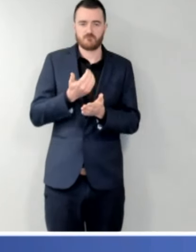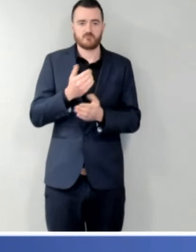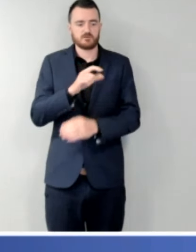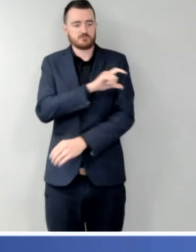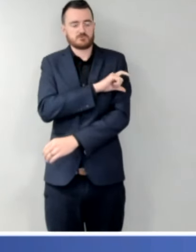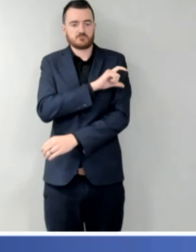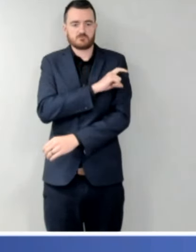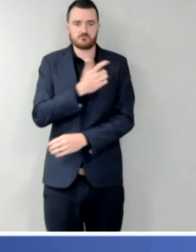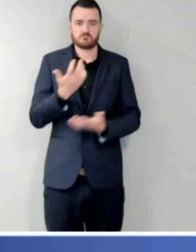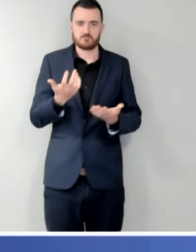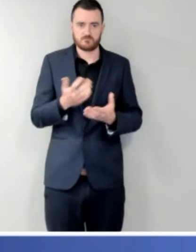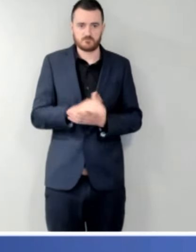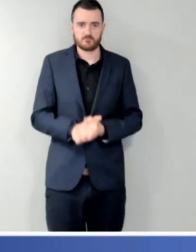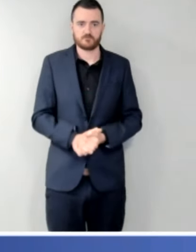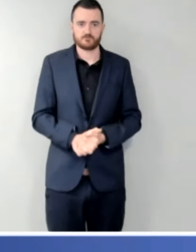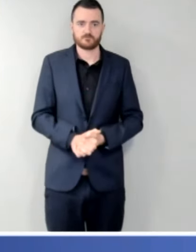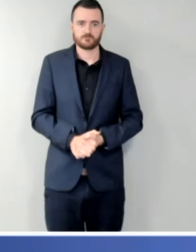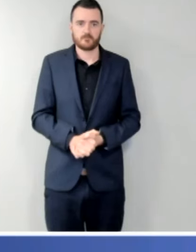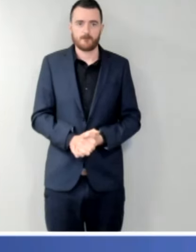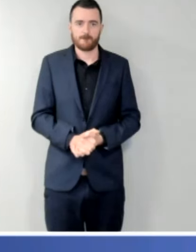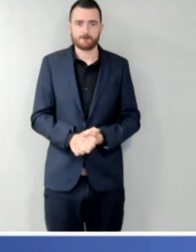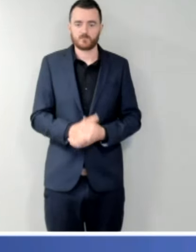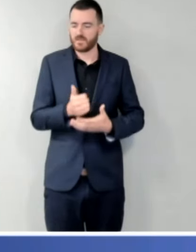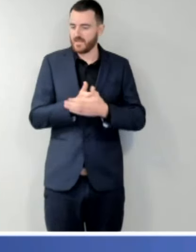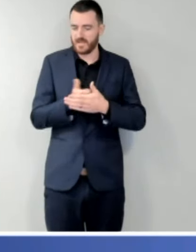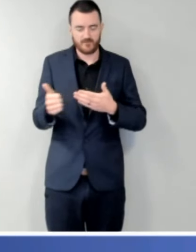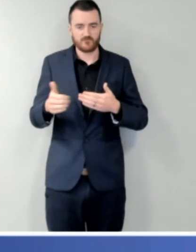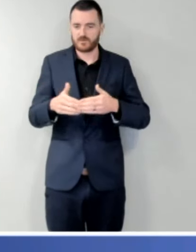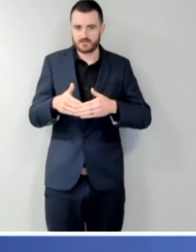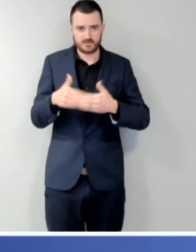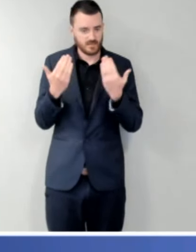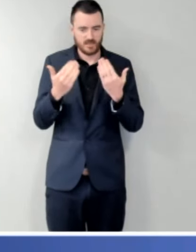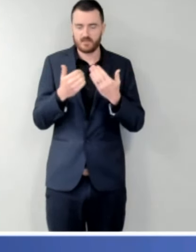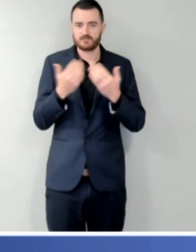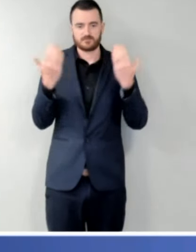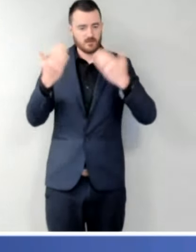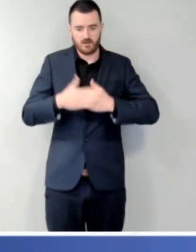aviation, each and every moment of each and every